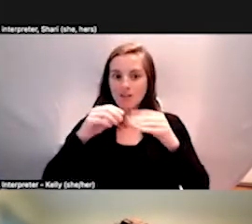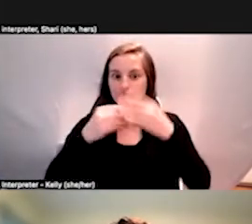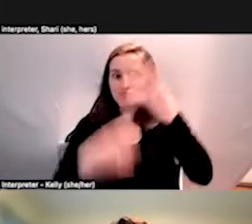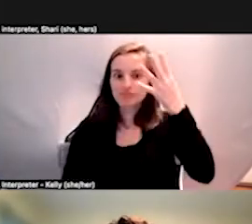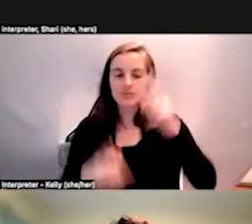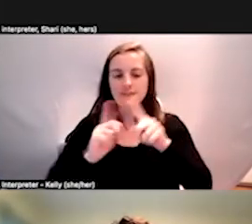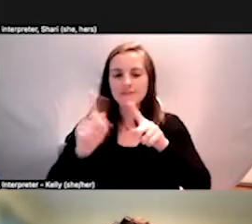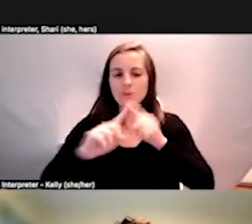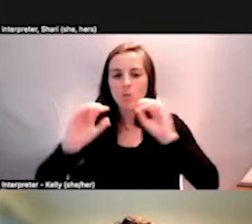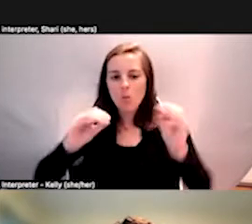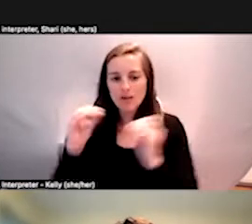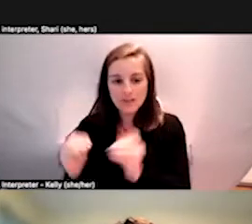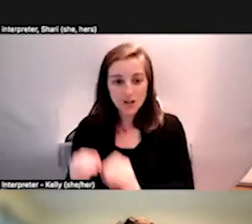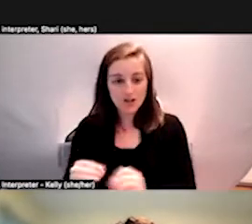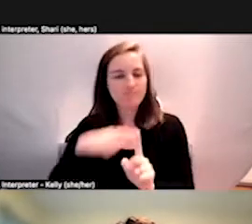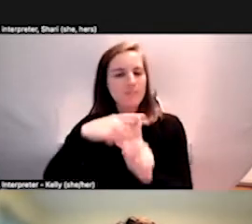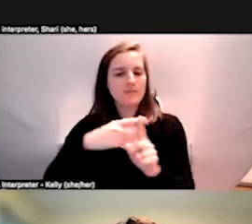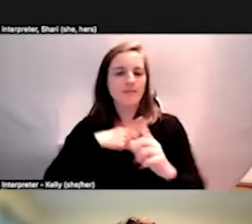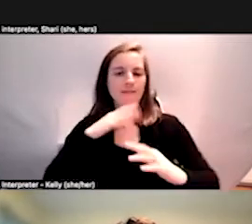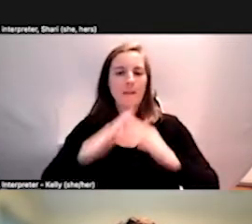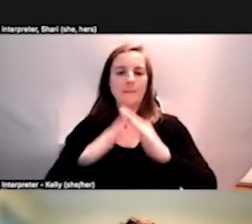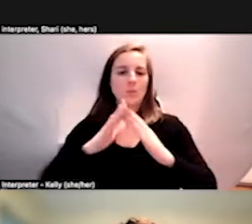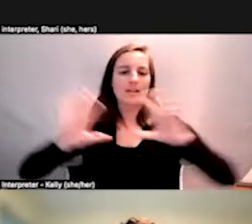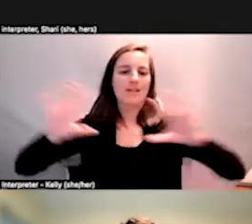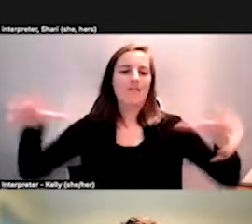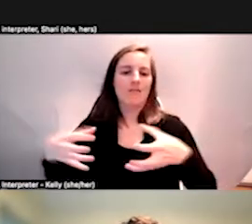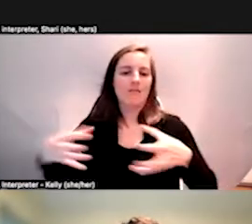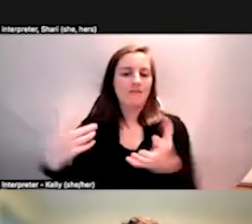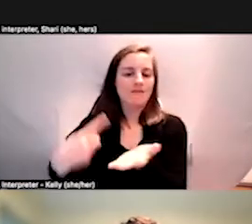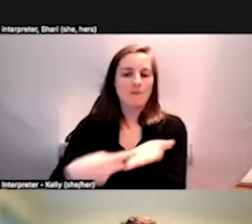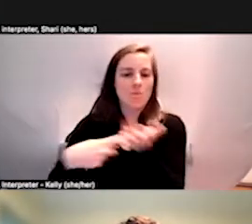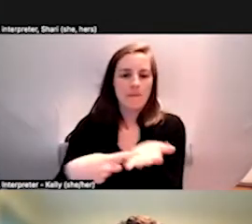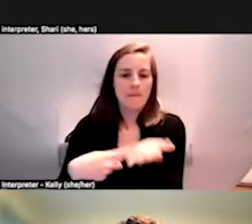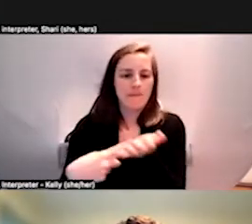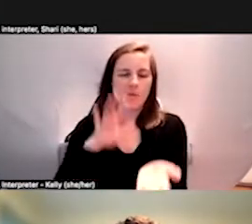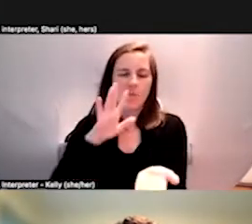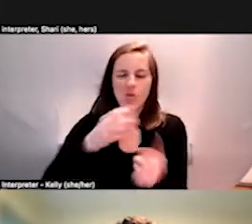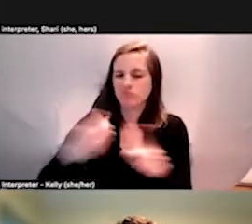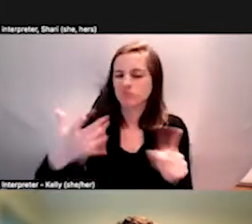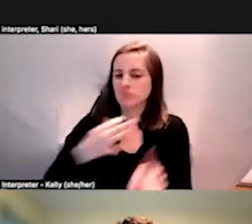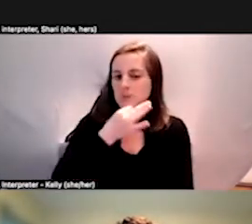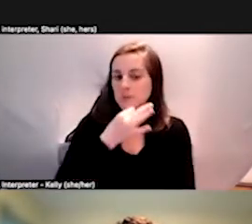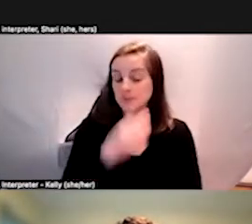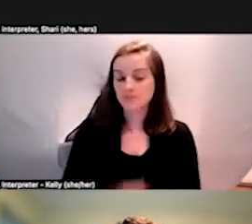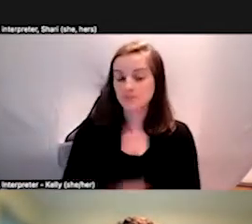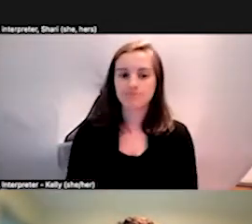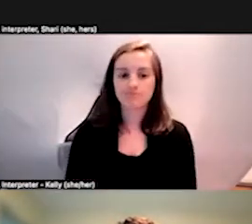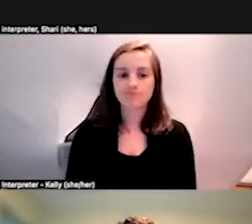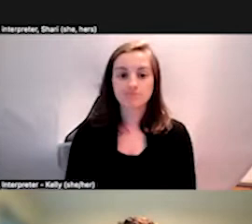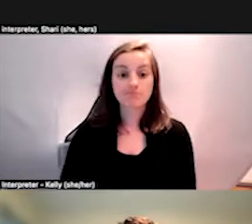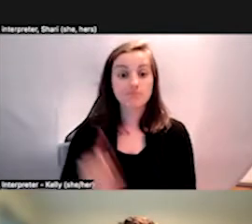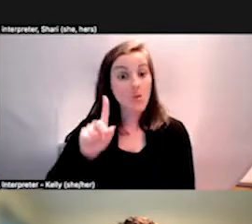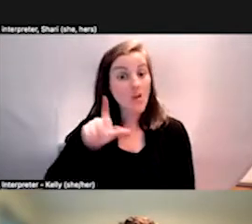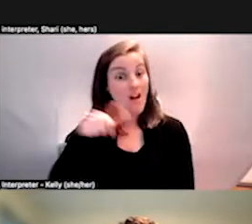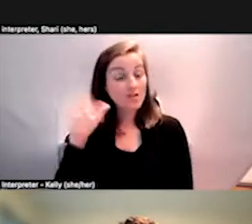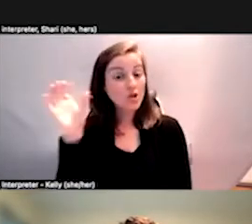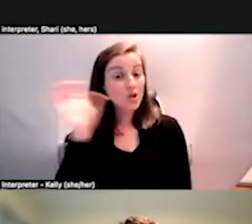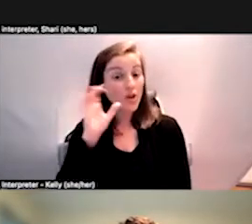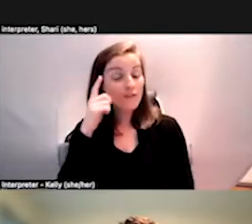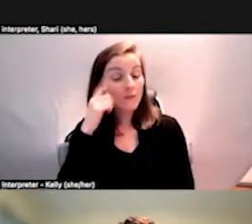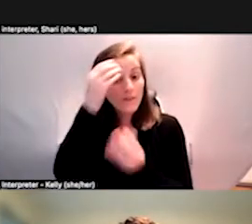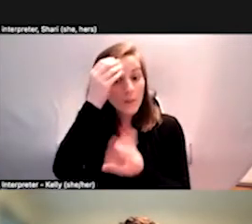community forum, which I will talk about in a second. Another great place to start is Transgender Healthcare